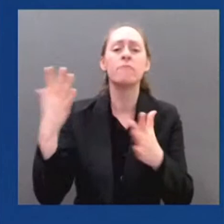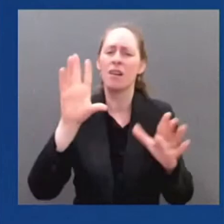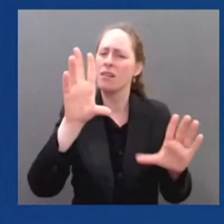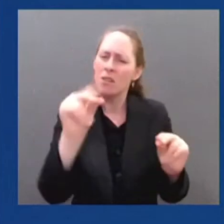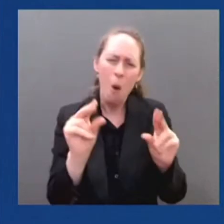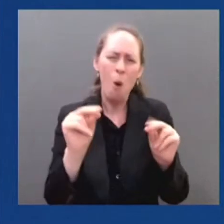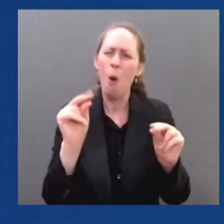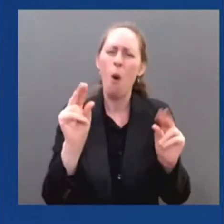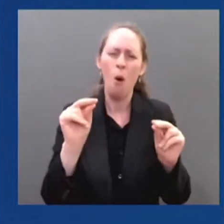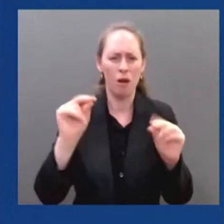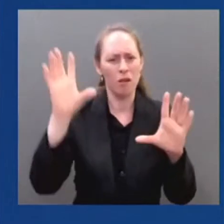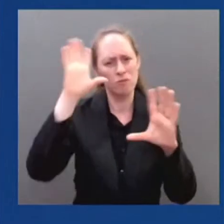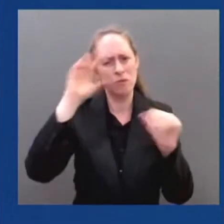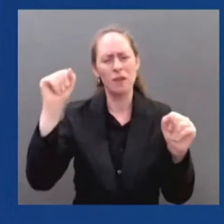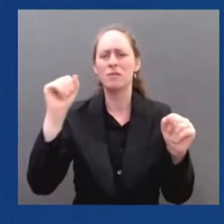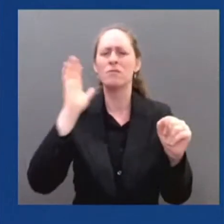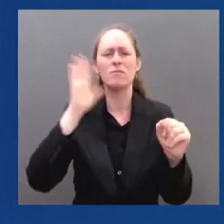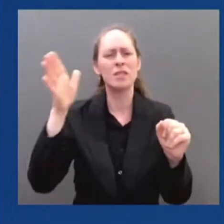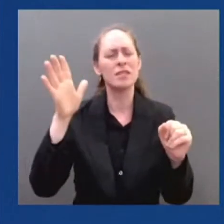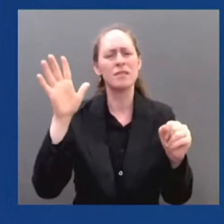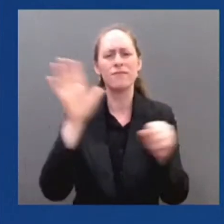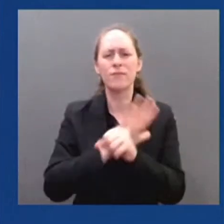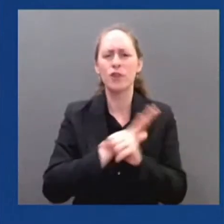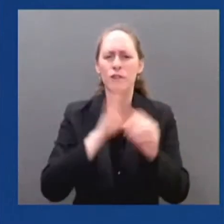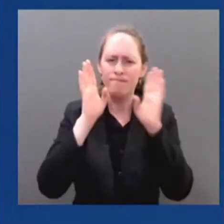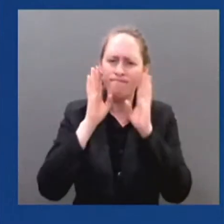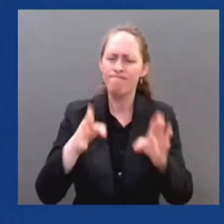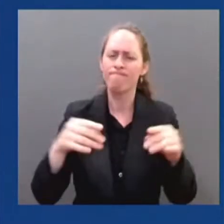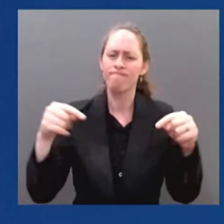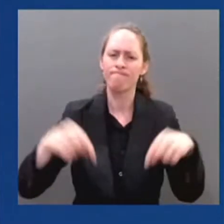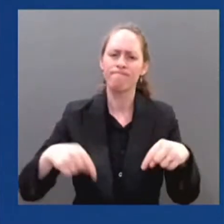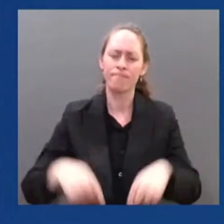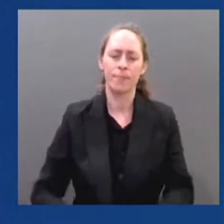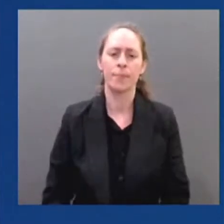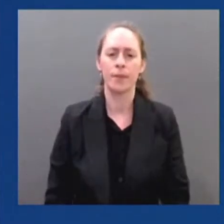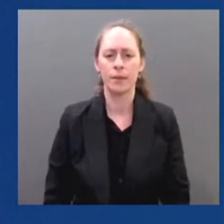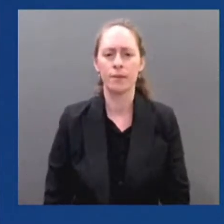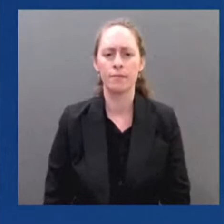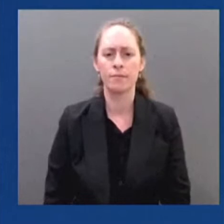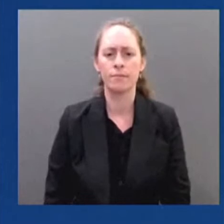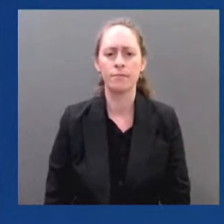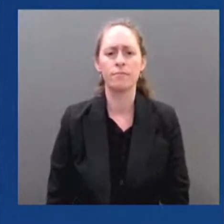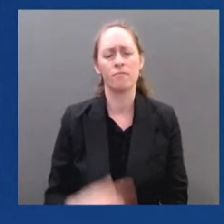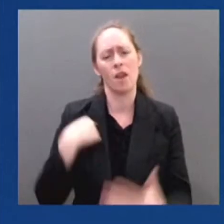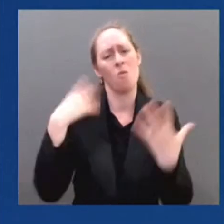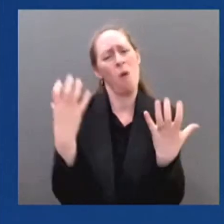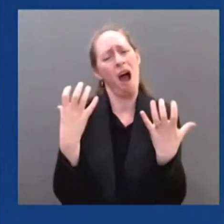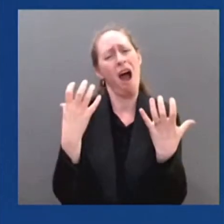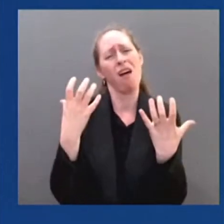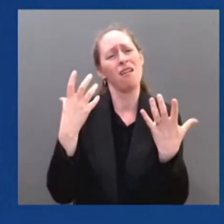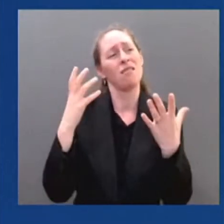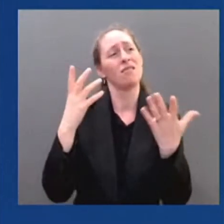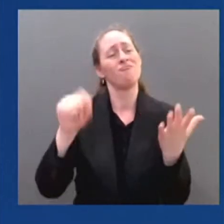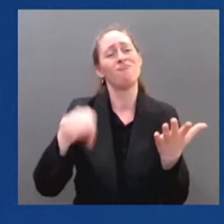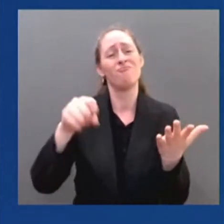who wants a vaccine can get one and be protected if we can get funding from Congress.